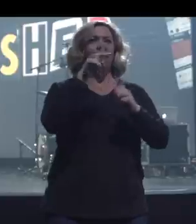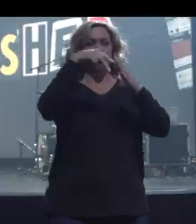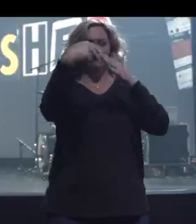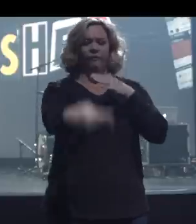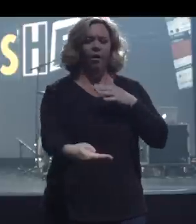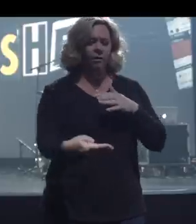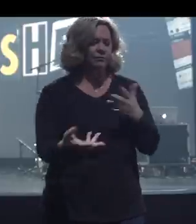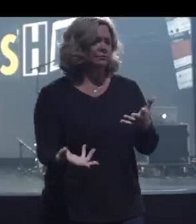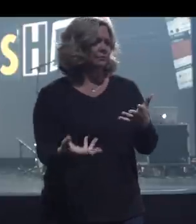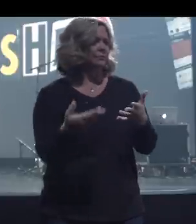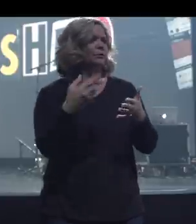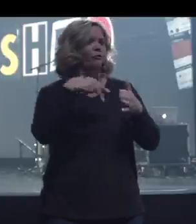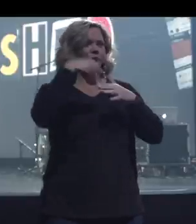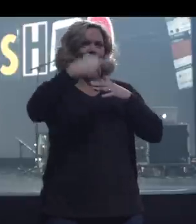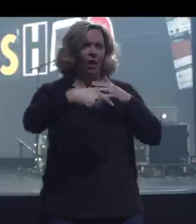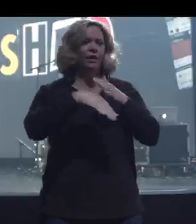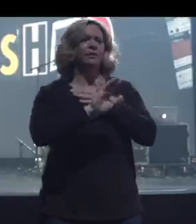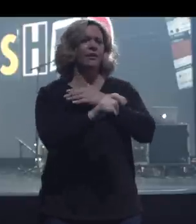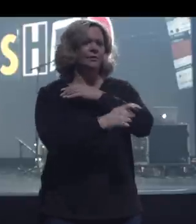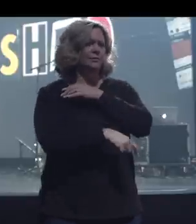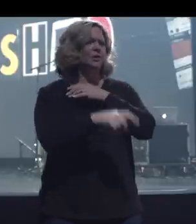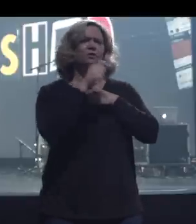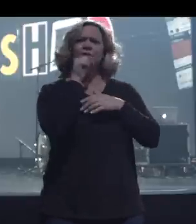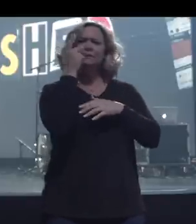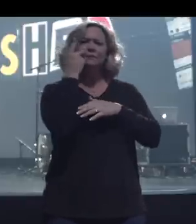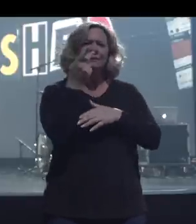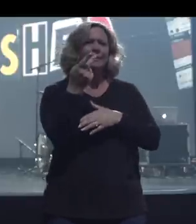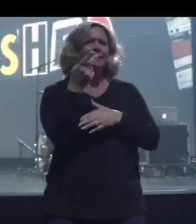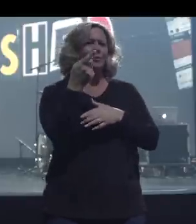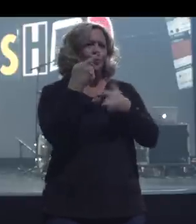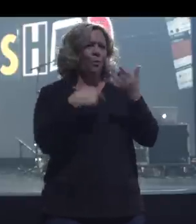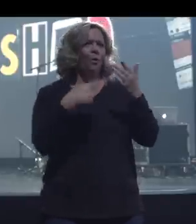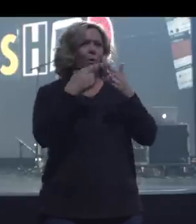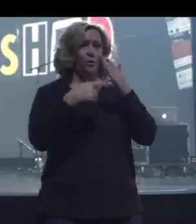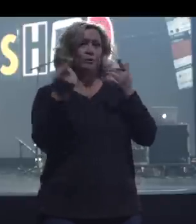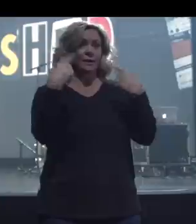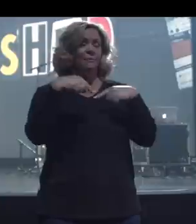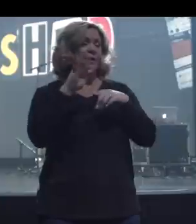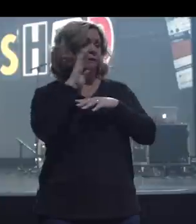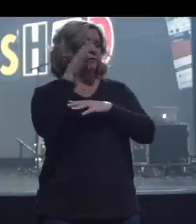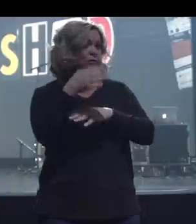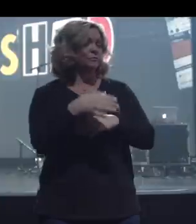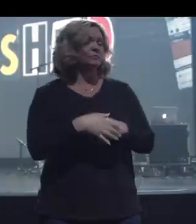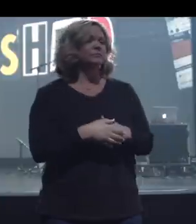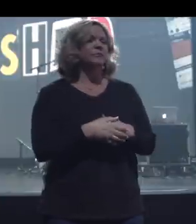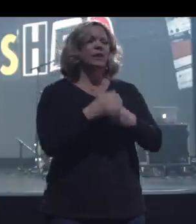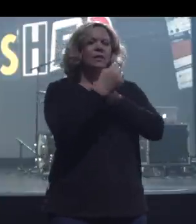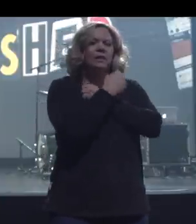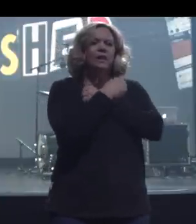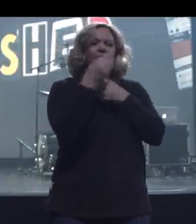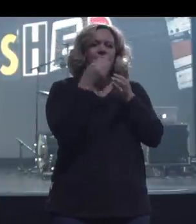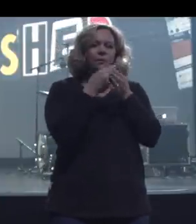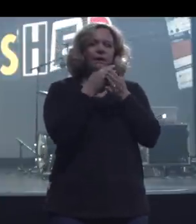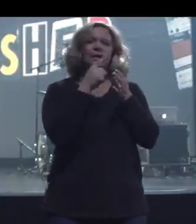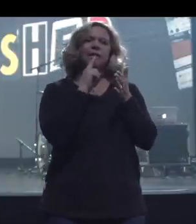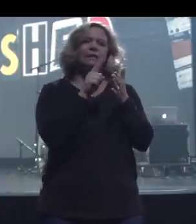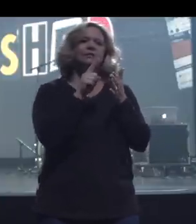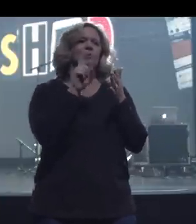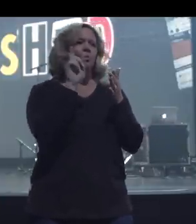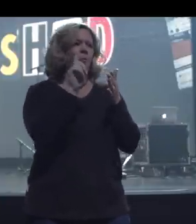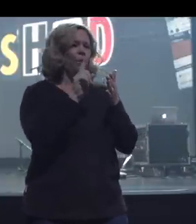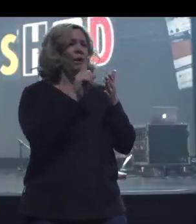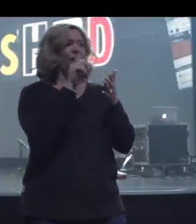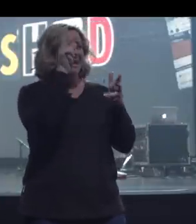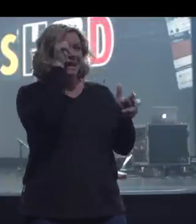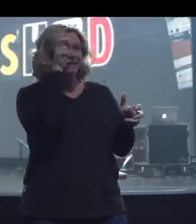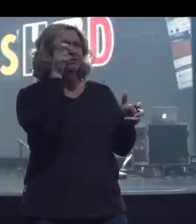cliff. You didn't see it coming. He goes on. For the love of money is a root of all kinds of evil.